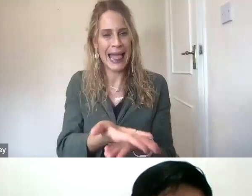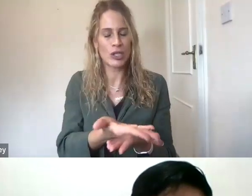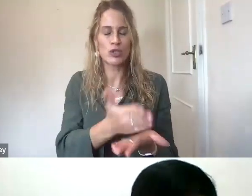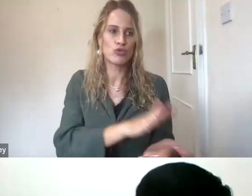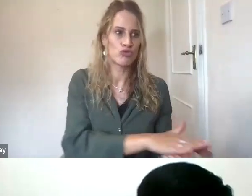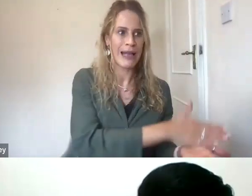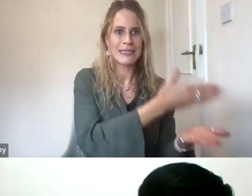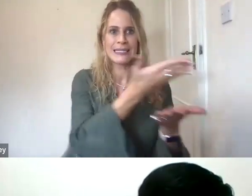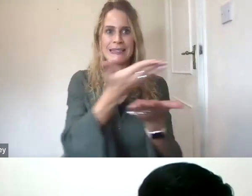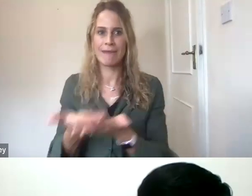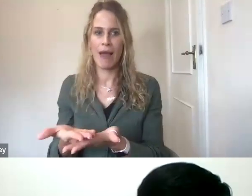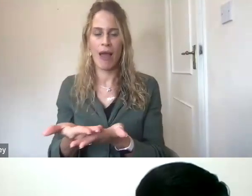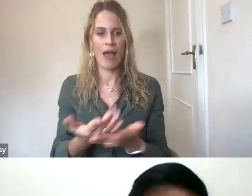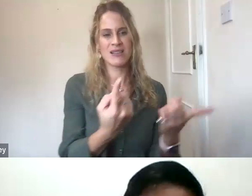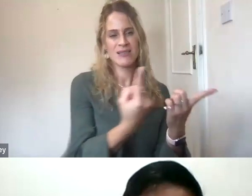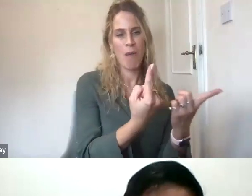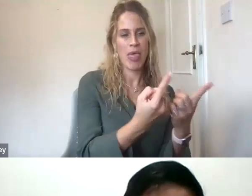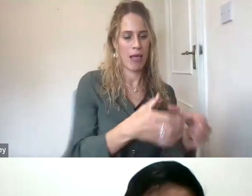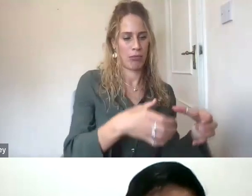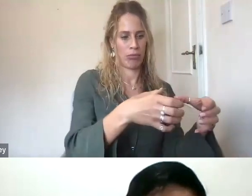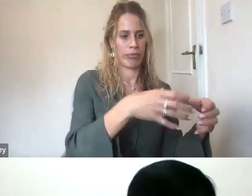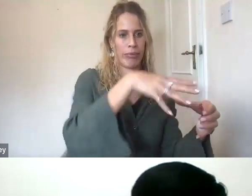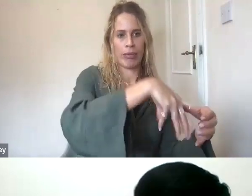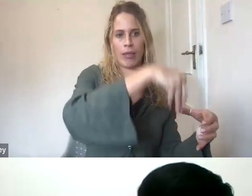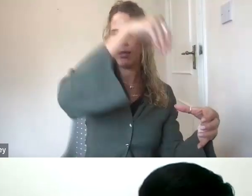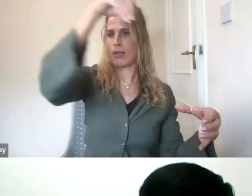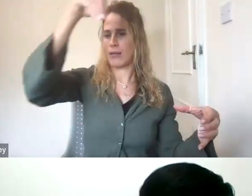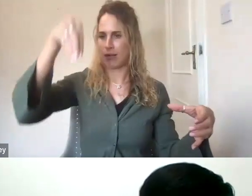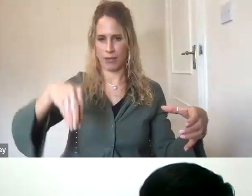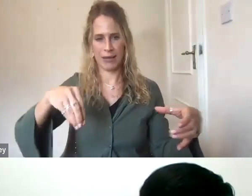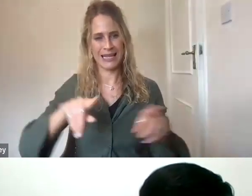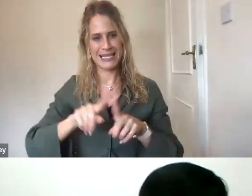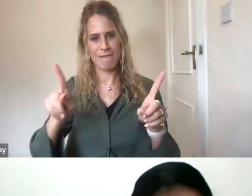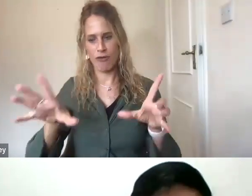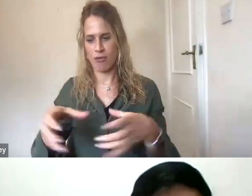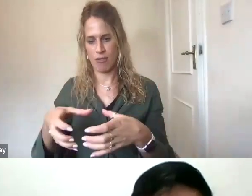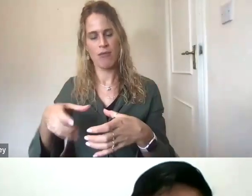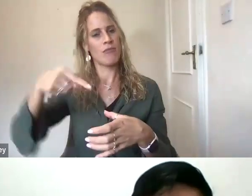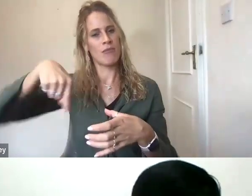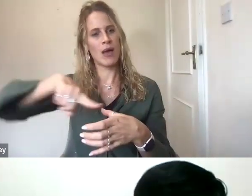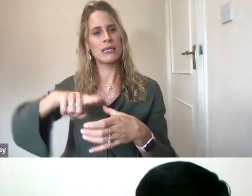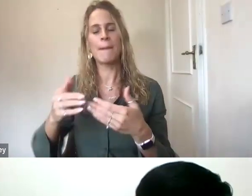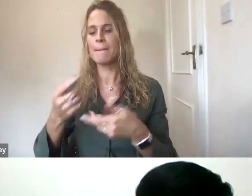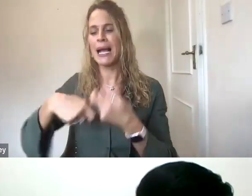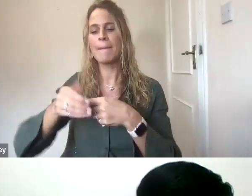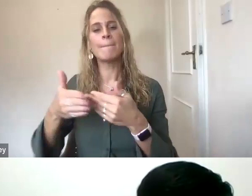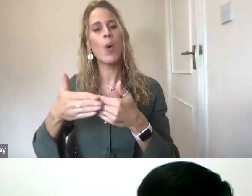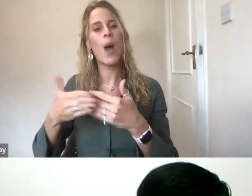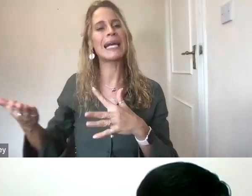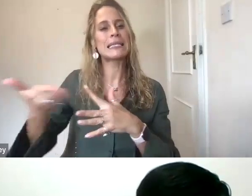something into something slightly different for it to be more accessible to a different set of audience, I